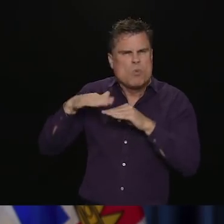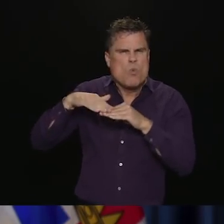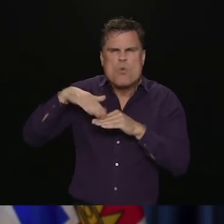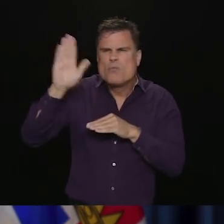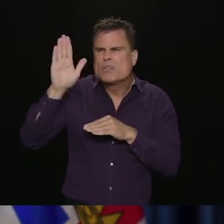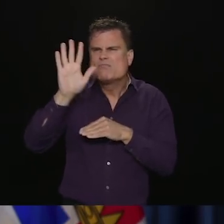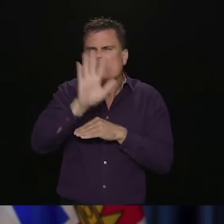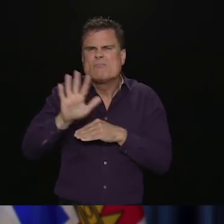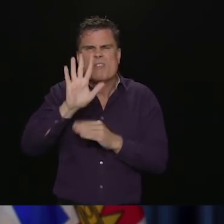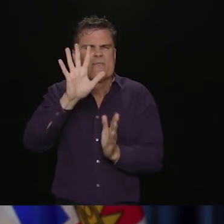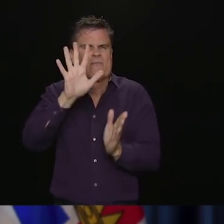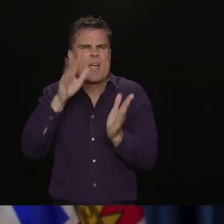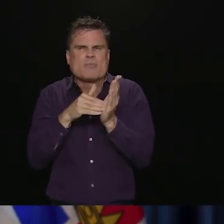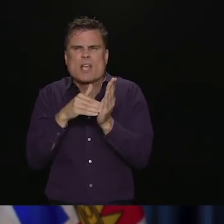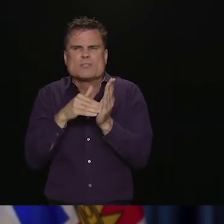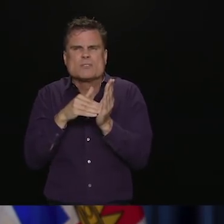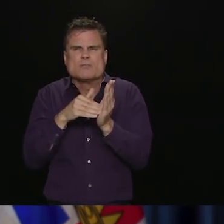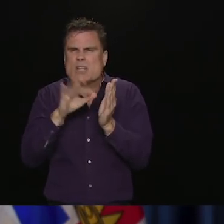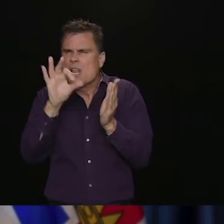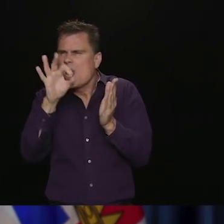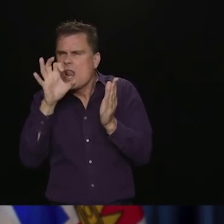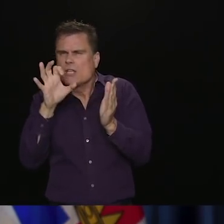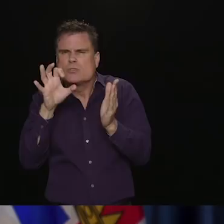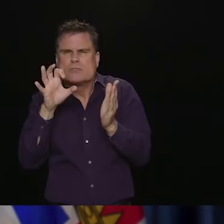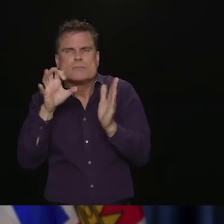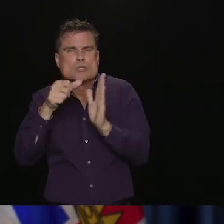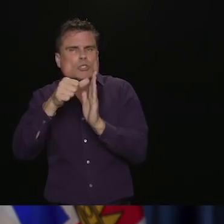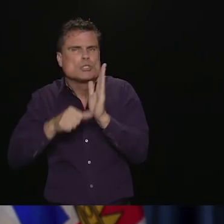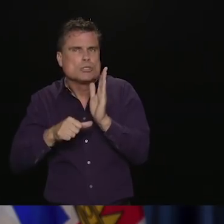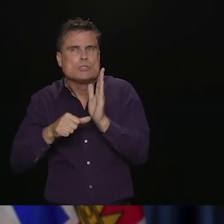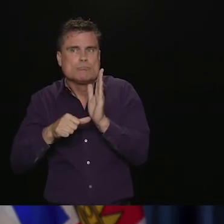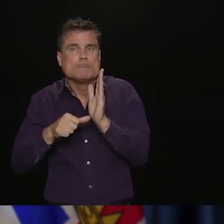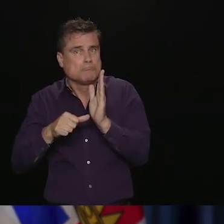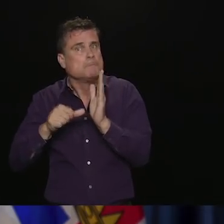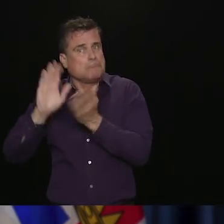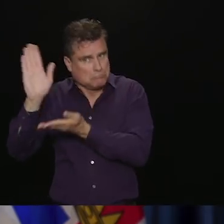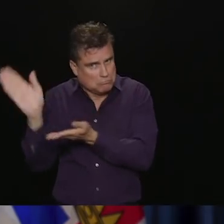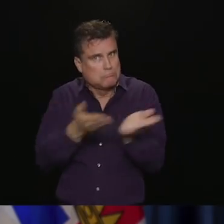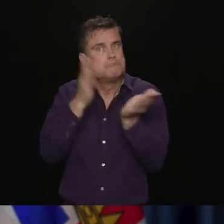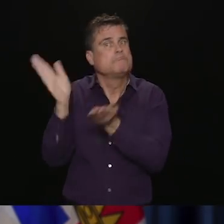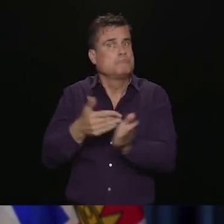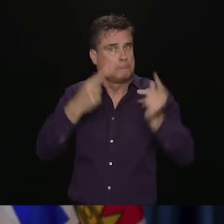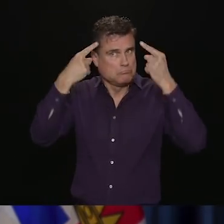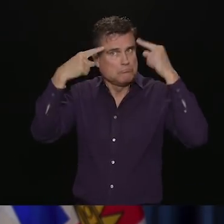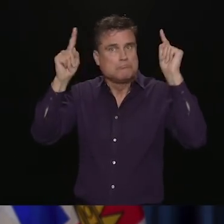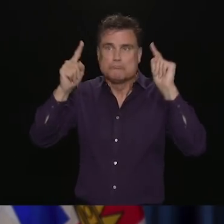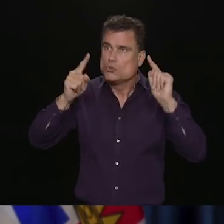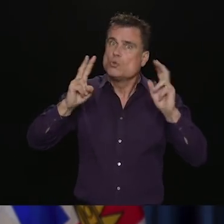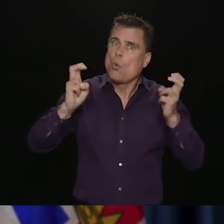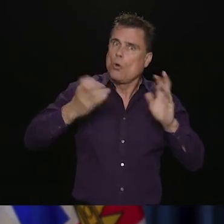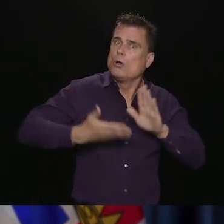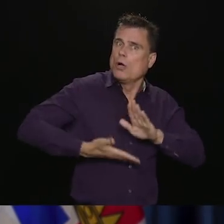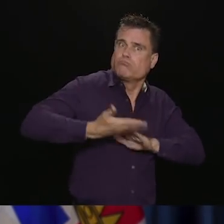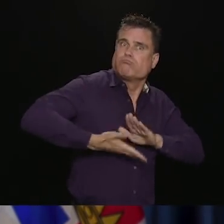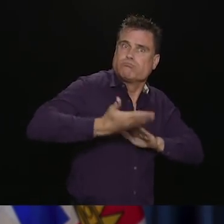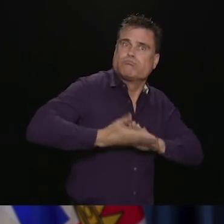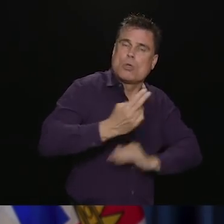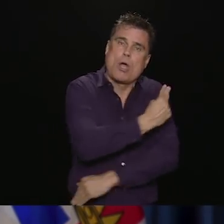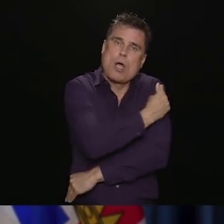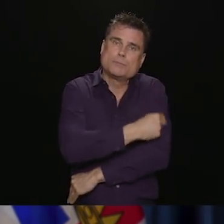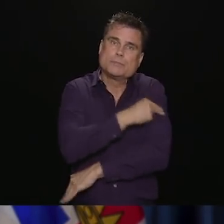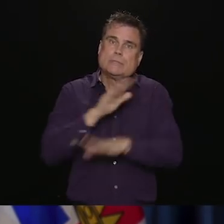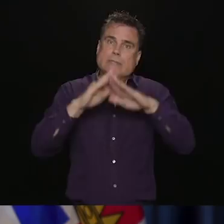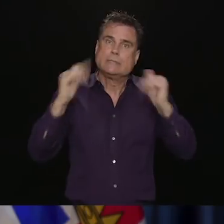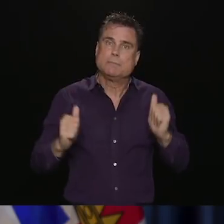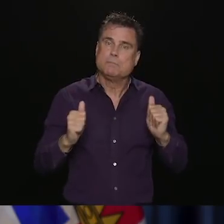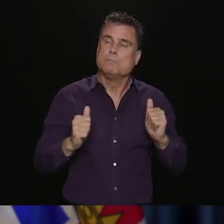these circumstances, and an extraordinary success for the healthcare system. So I wanted to note,